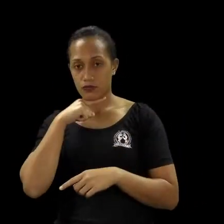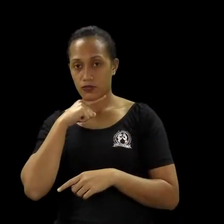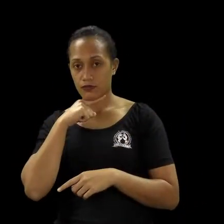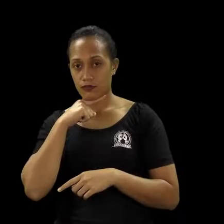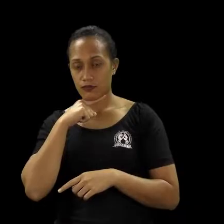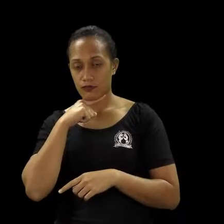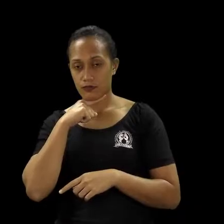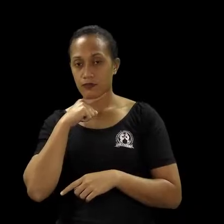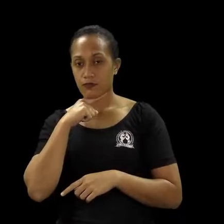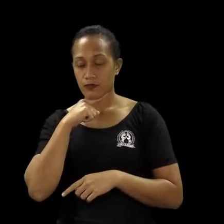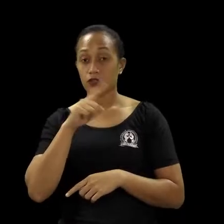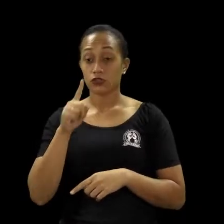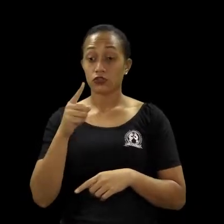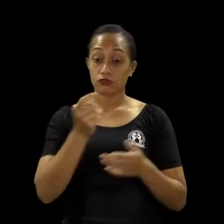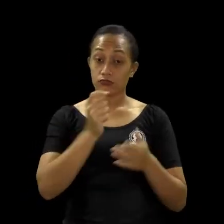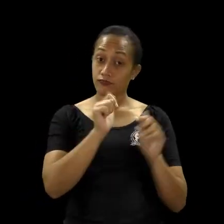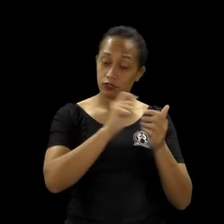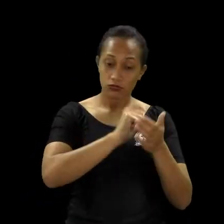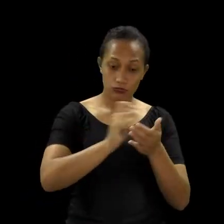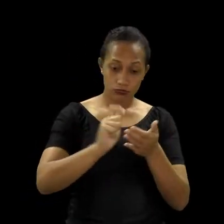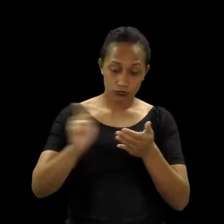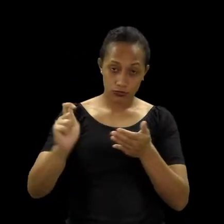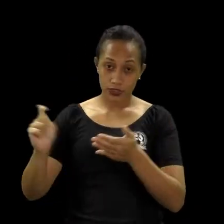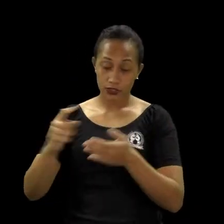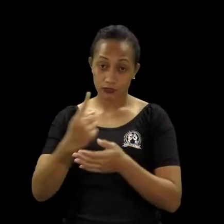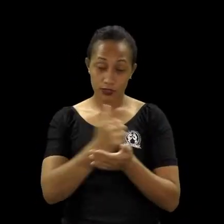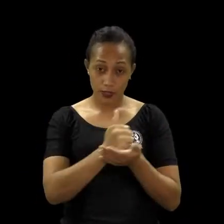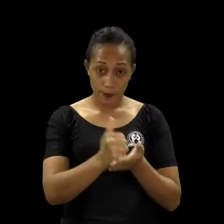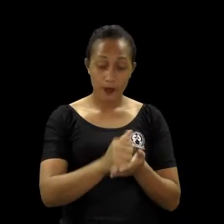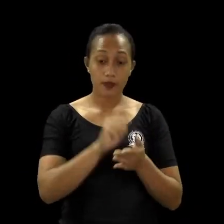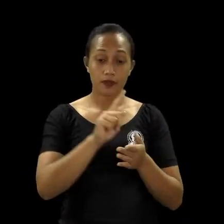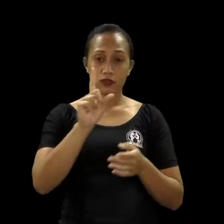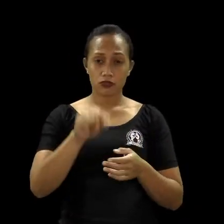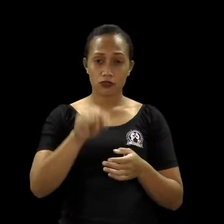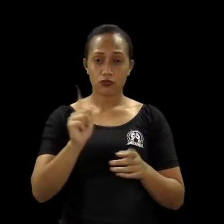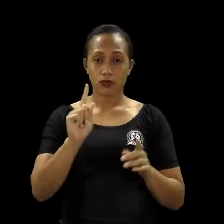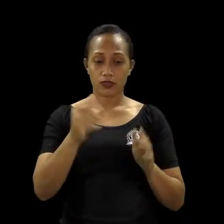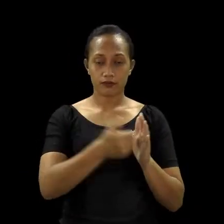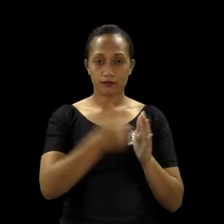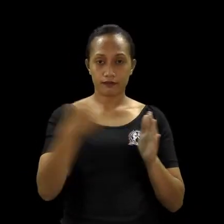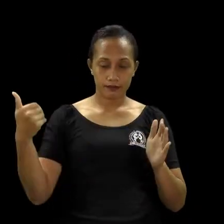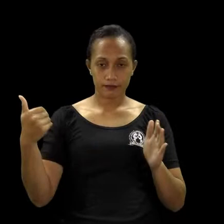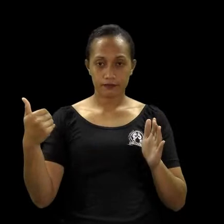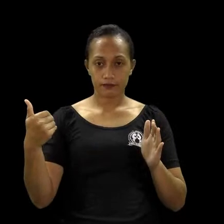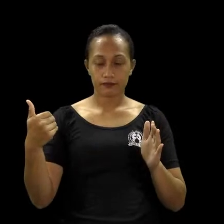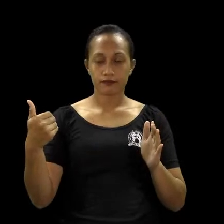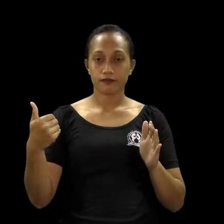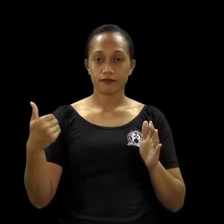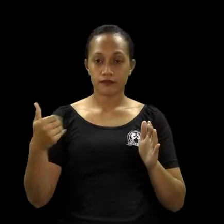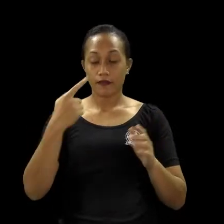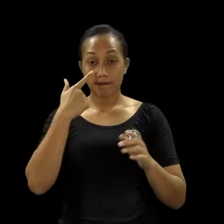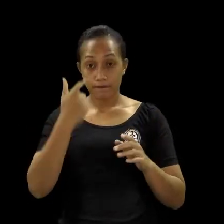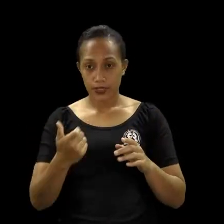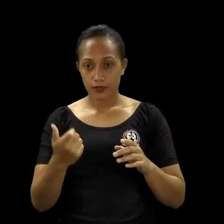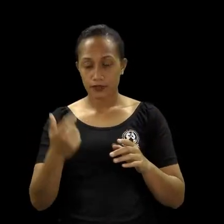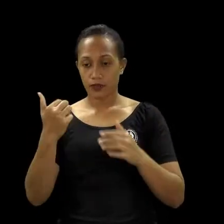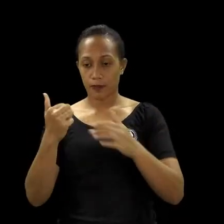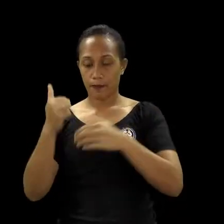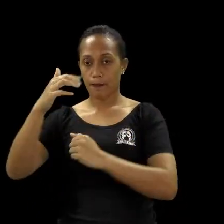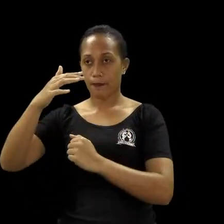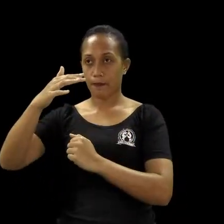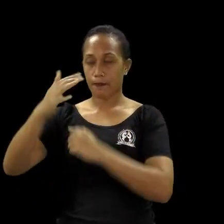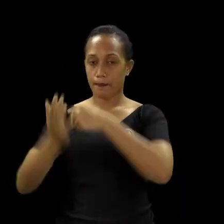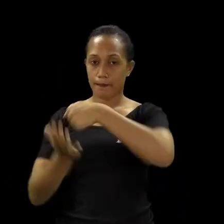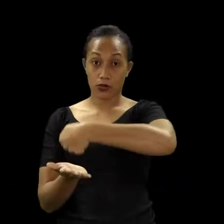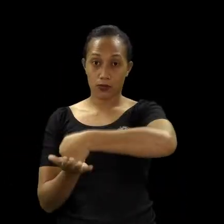100, per 100. So now we've written them all as fractions. And in order to do all the subtraction and addition, we have to find a common denominator. So